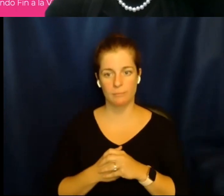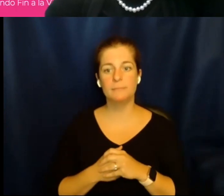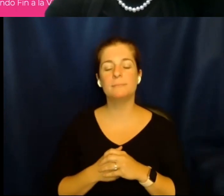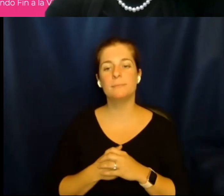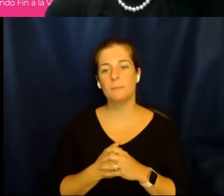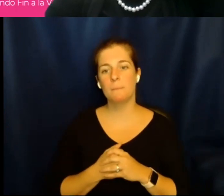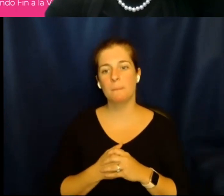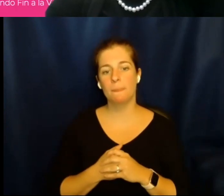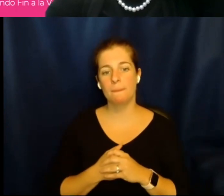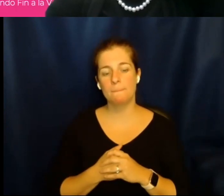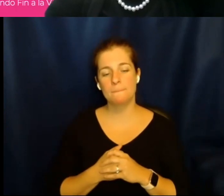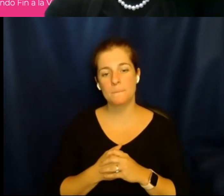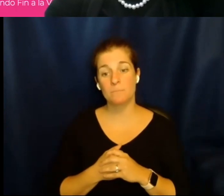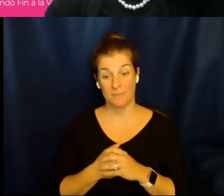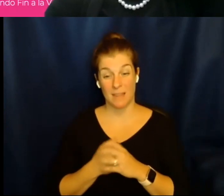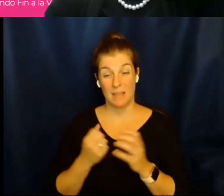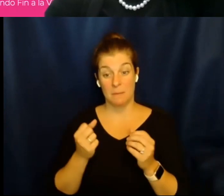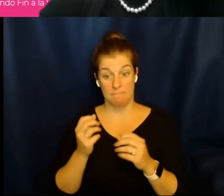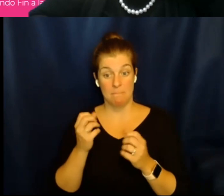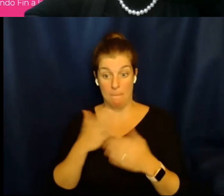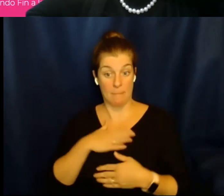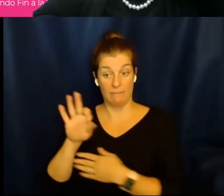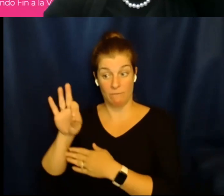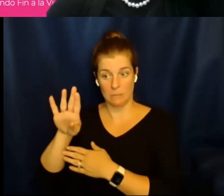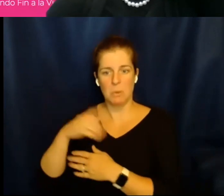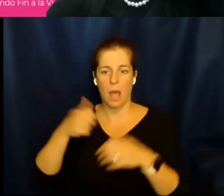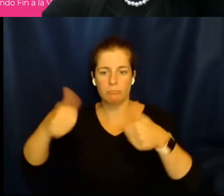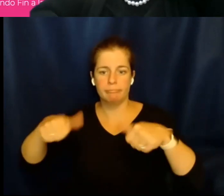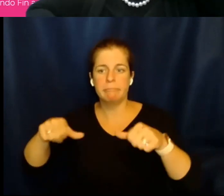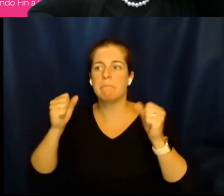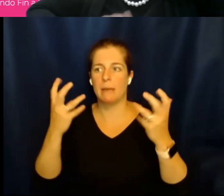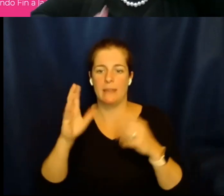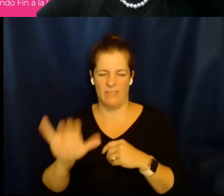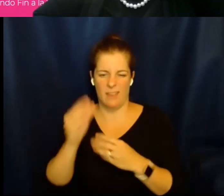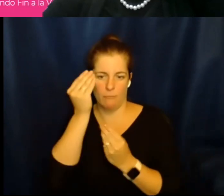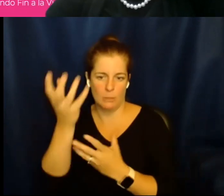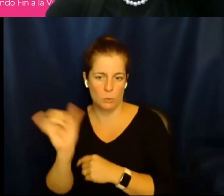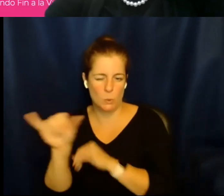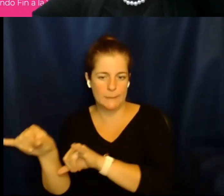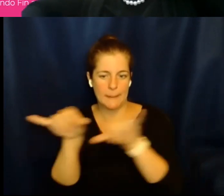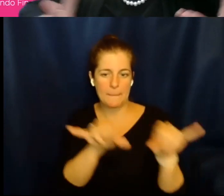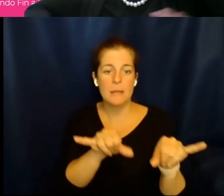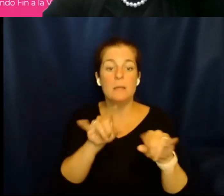Also, I put a lot of this information on my Facebook. And one of the things that I do